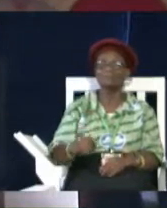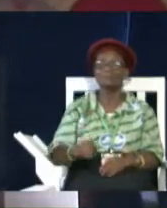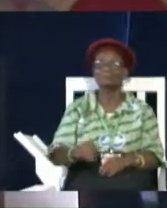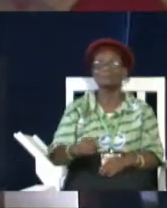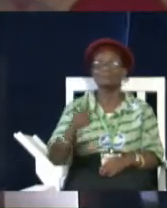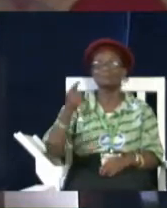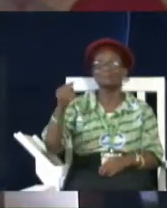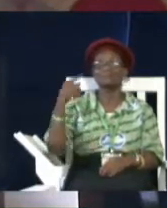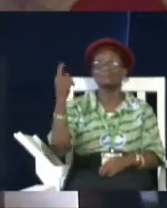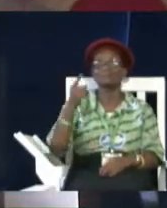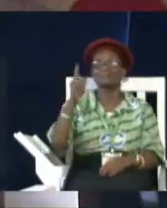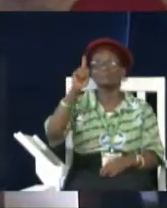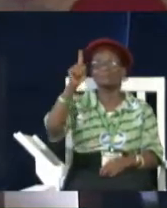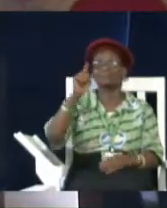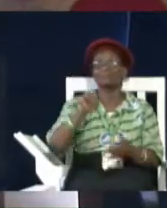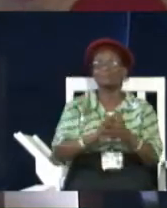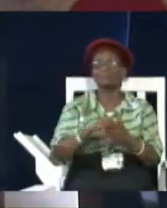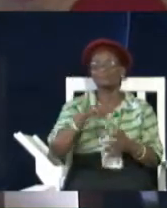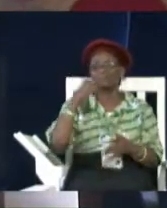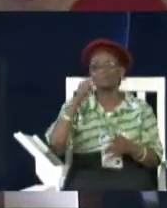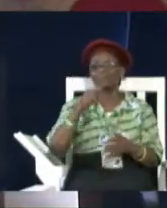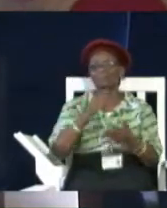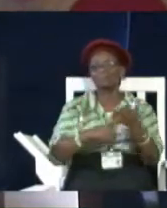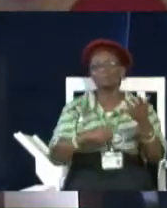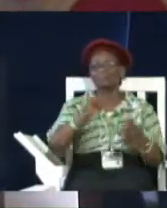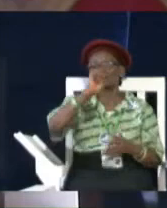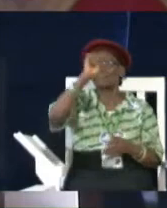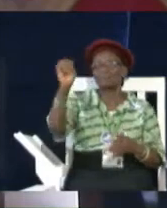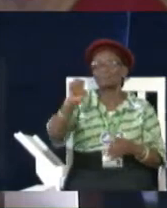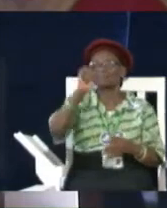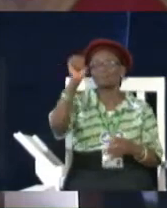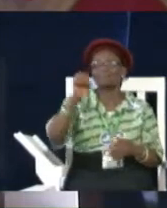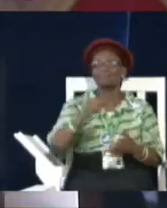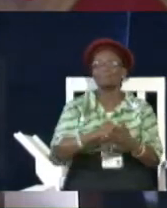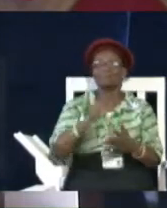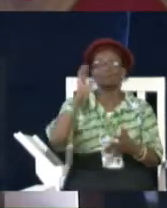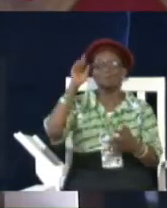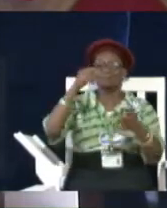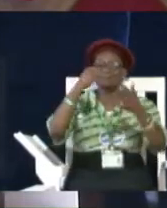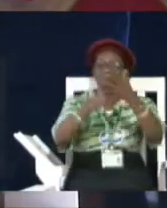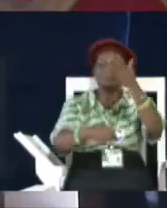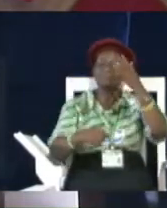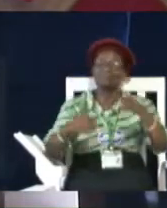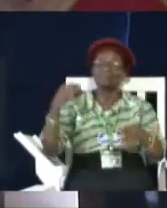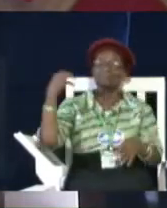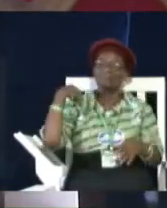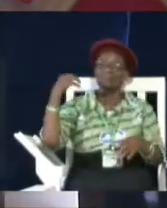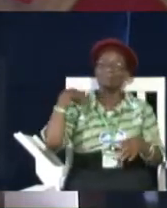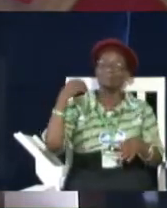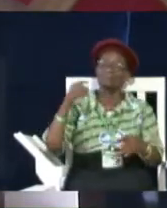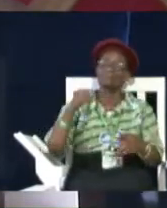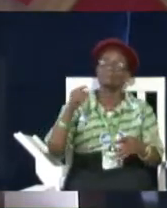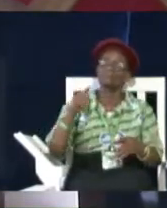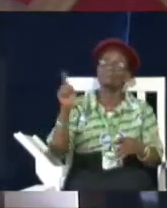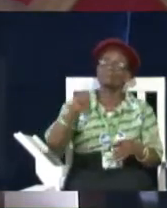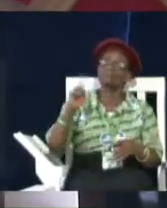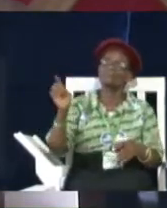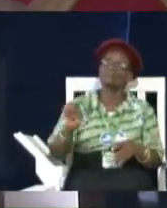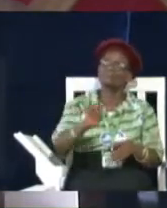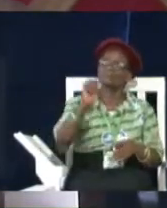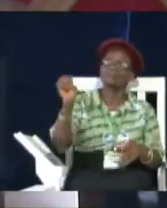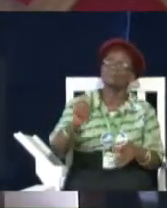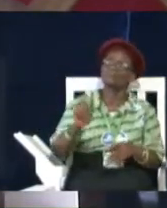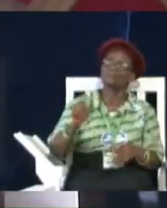The only one who said, whatever is going to cost, Oga, wherever you go, I'm going with